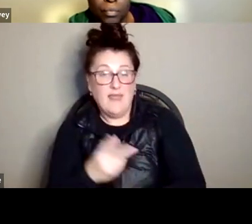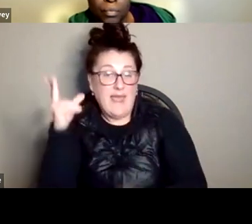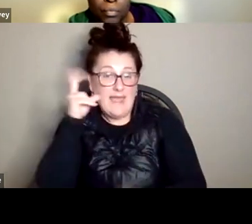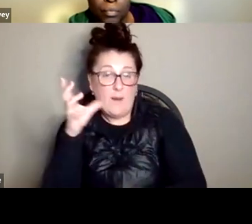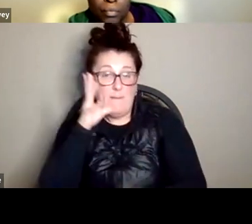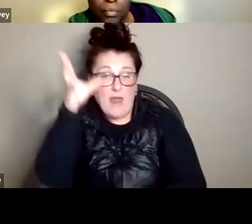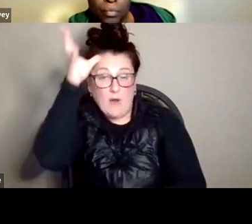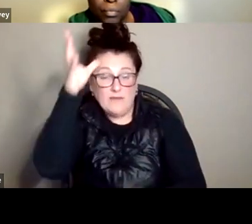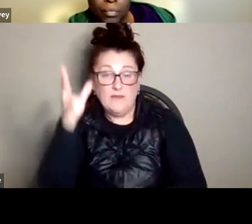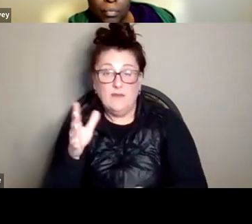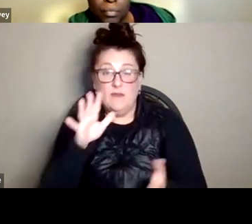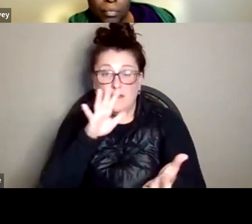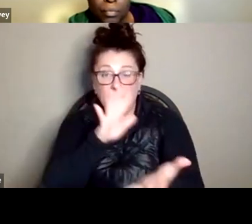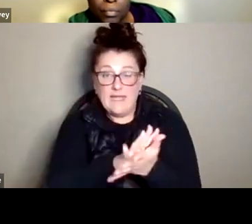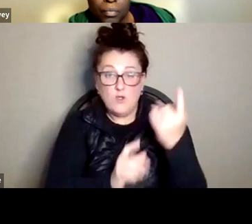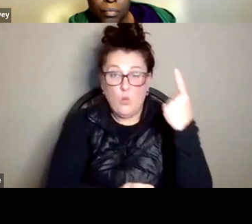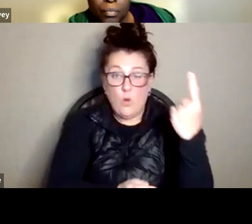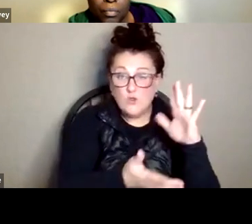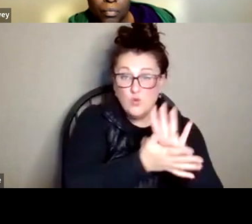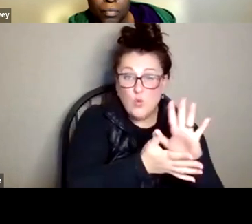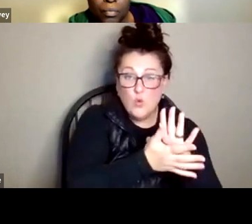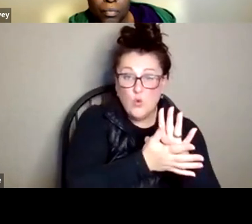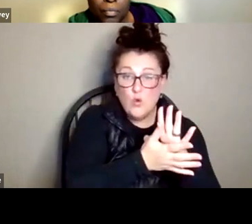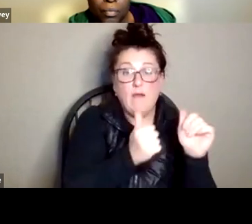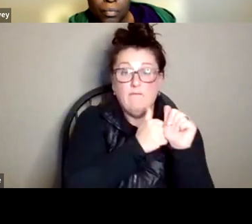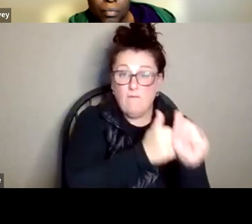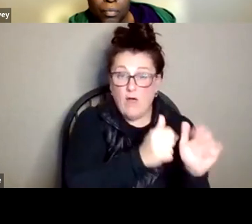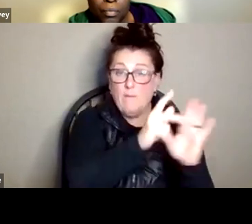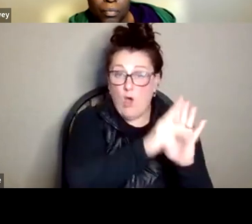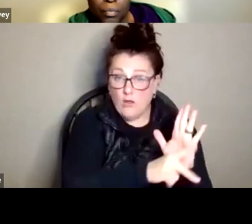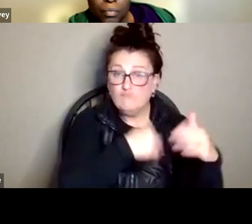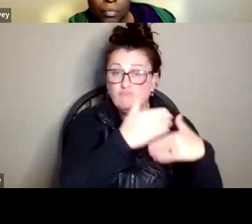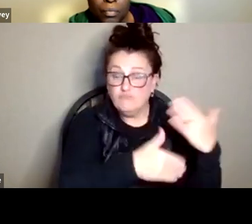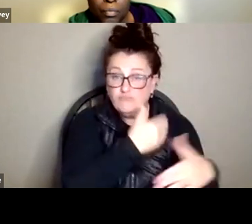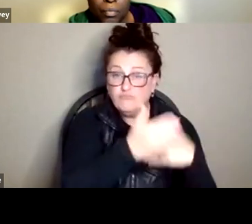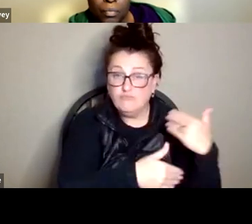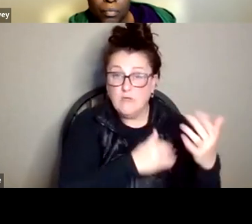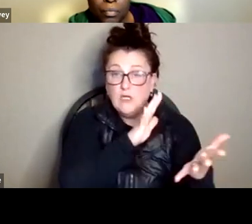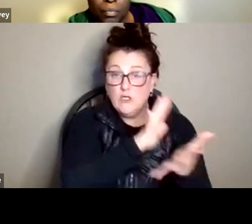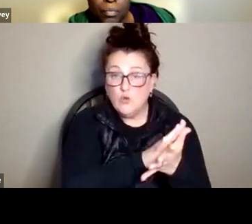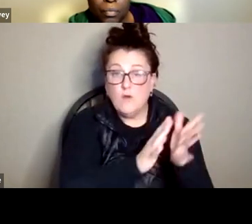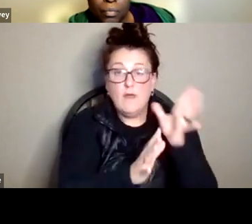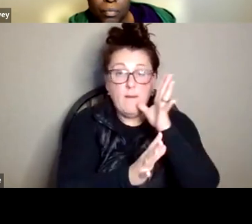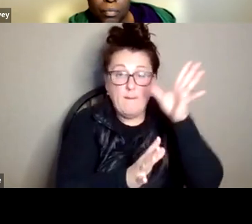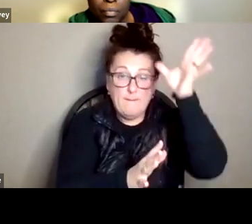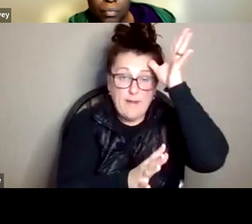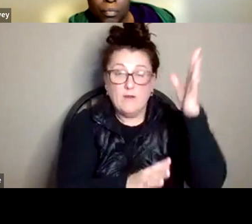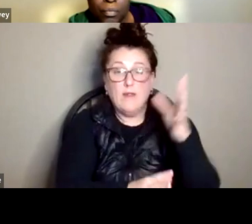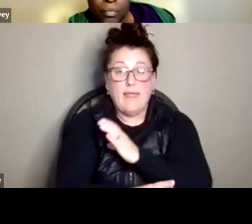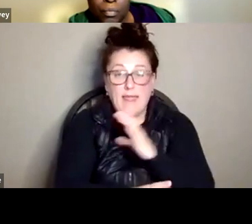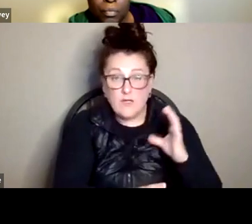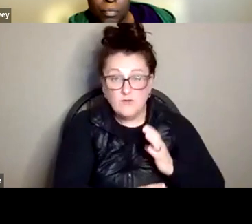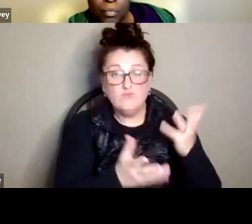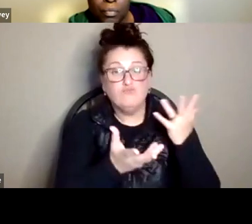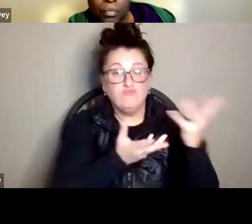parents say that they have kids at one school that are following the policies and procedures of school parents, school site councils, and